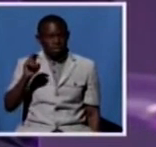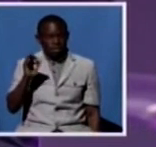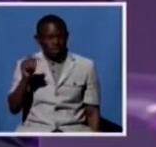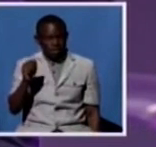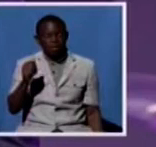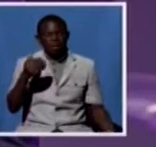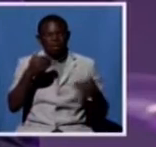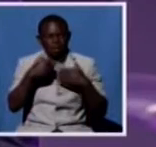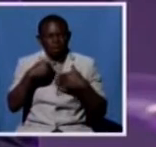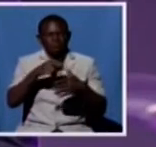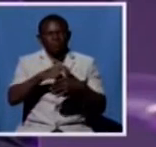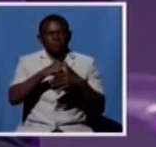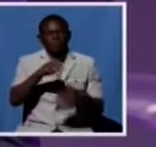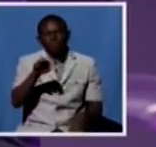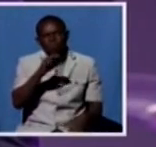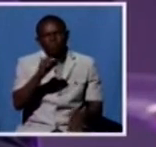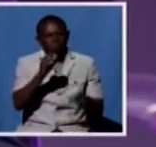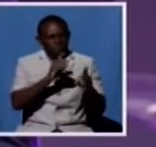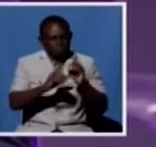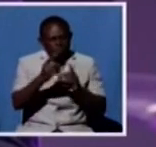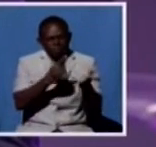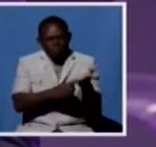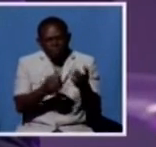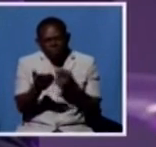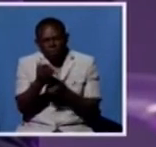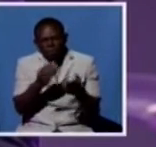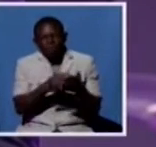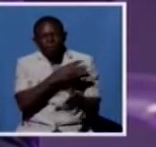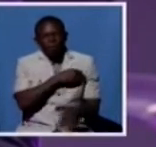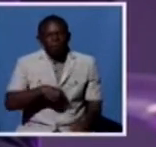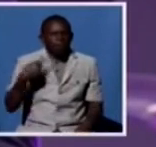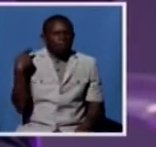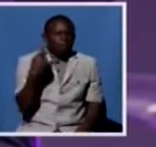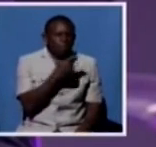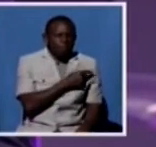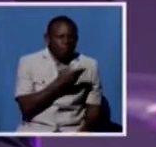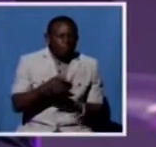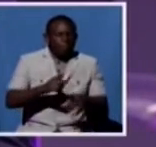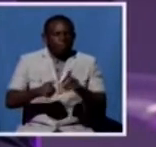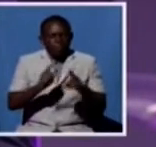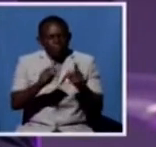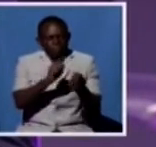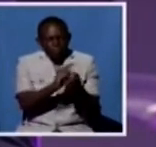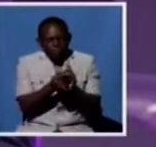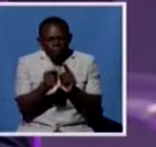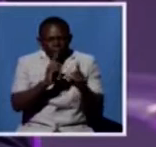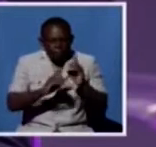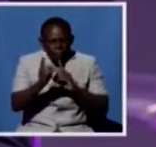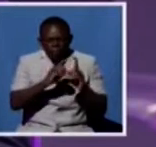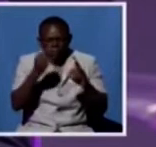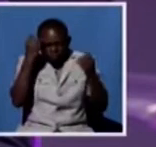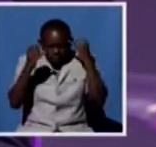we undertook. We started with Parliament, engaged all the parliamentarians, presented, and the questions they were asking us was that, why are you starting